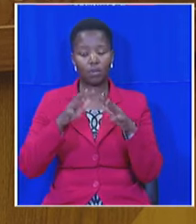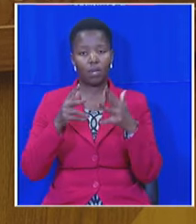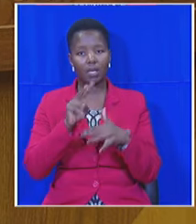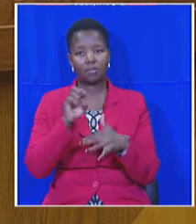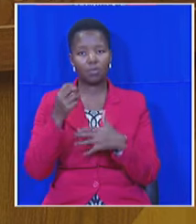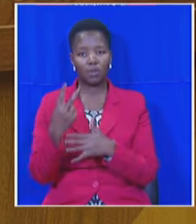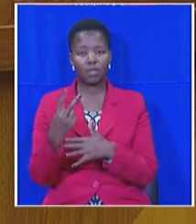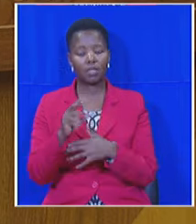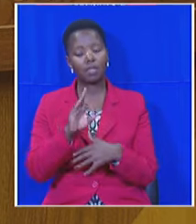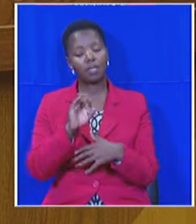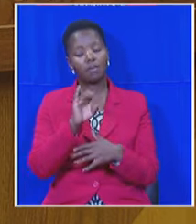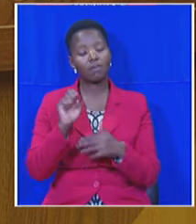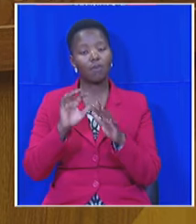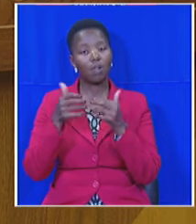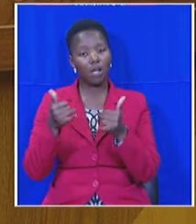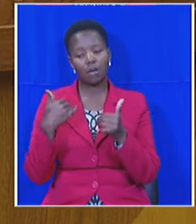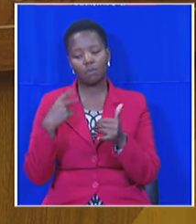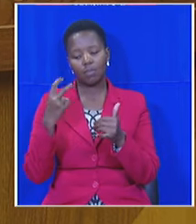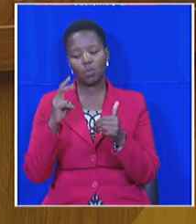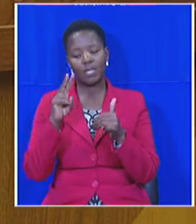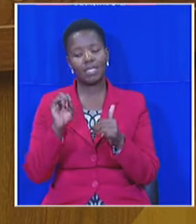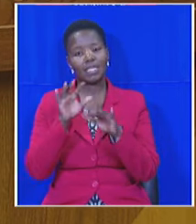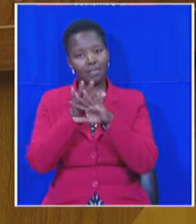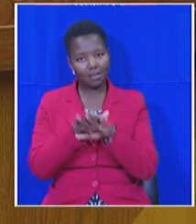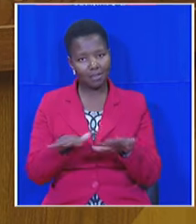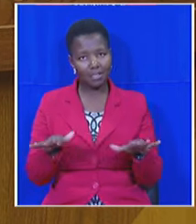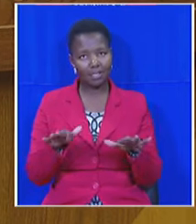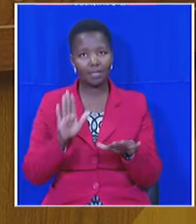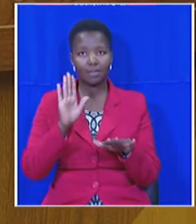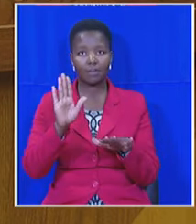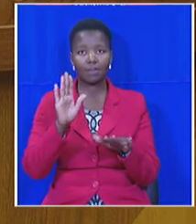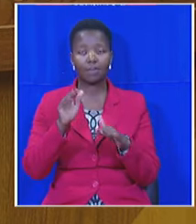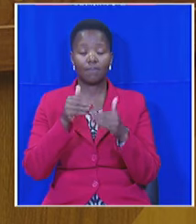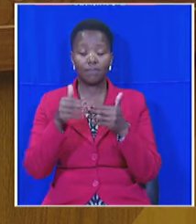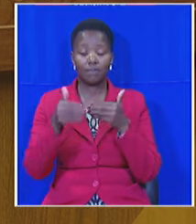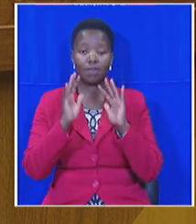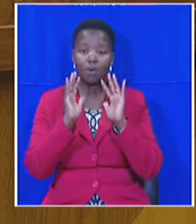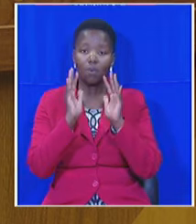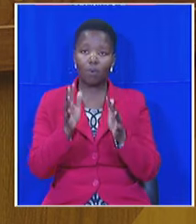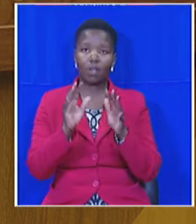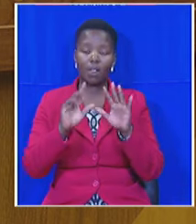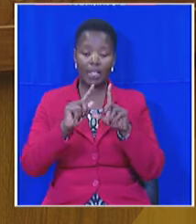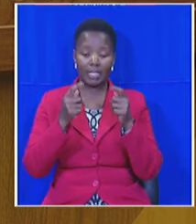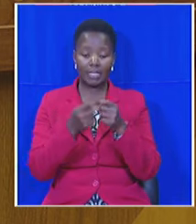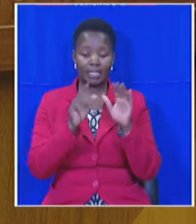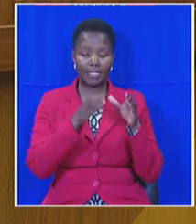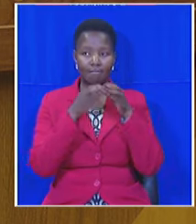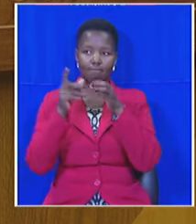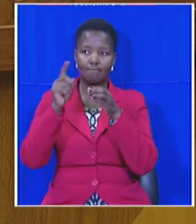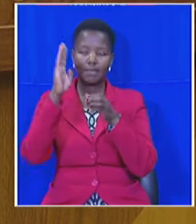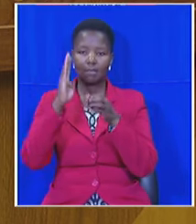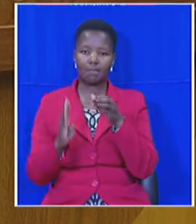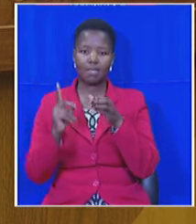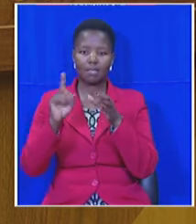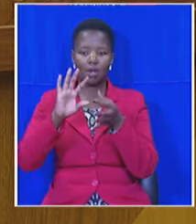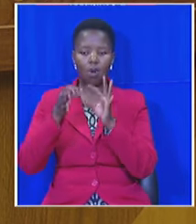and FIFA World Cup in 2010. And we will be sending a well-oiled team, South Africa, to Brazil Olympics